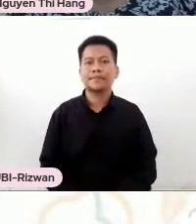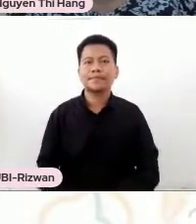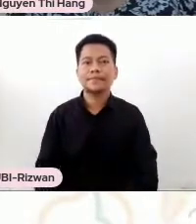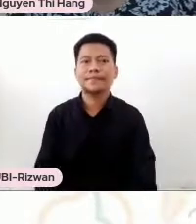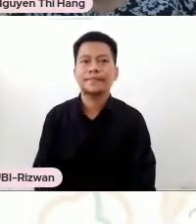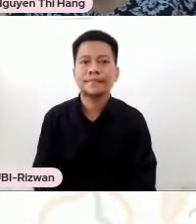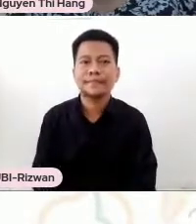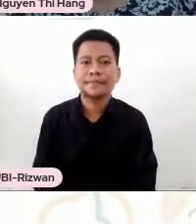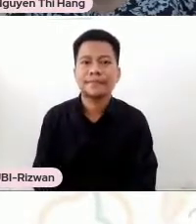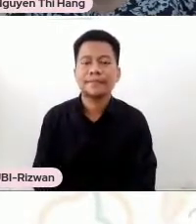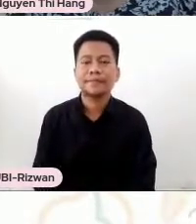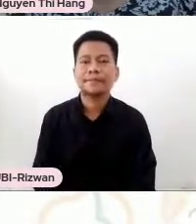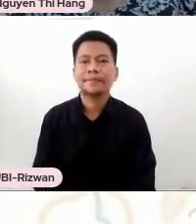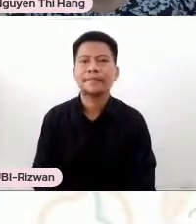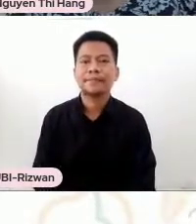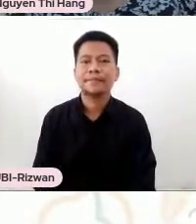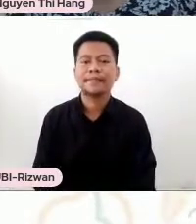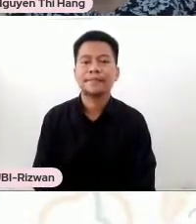Rasid.